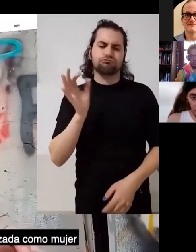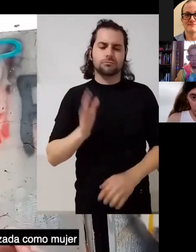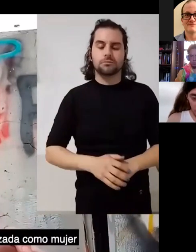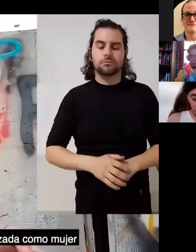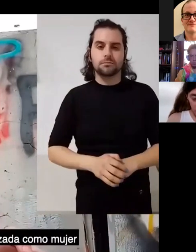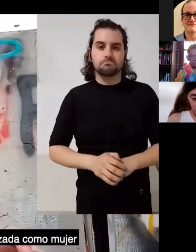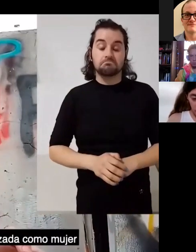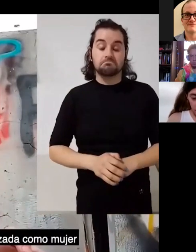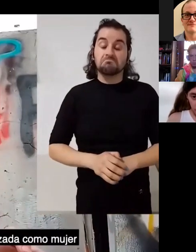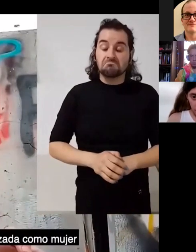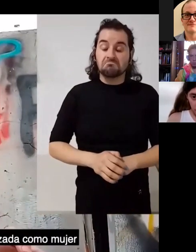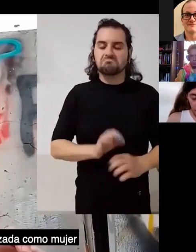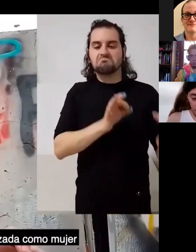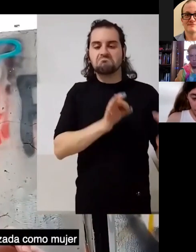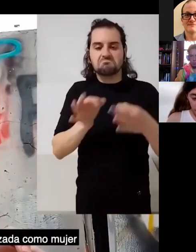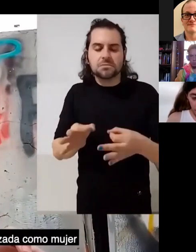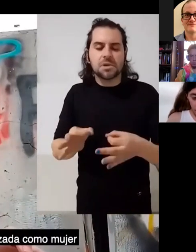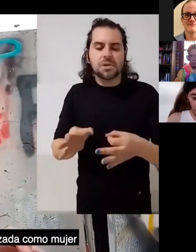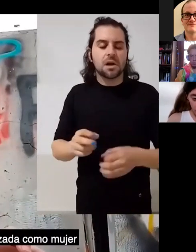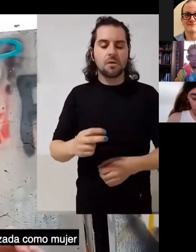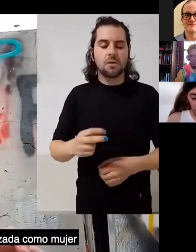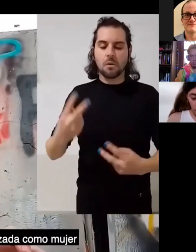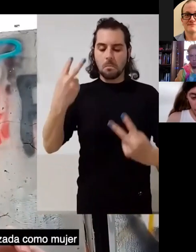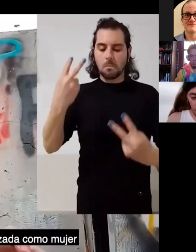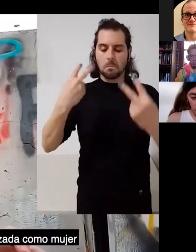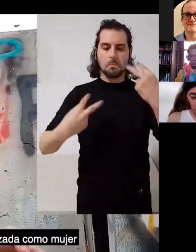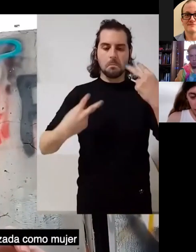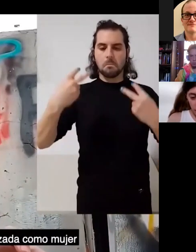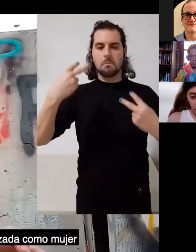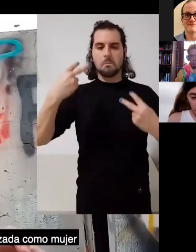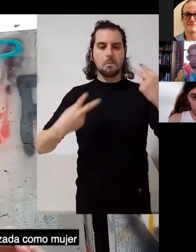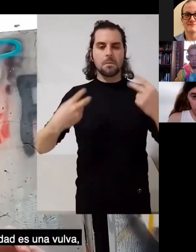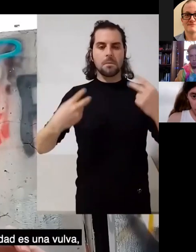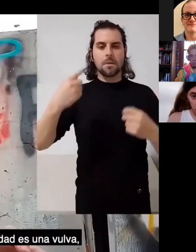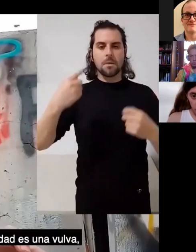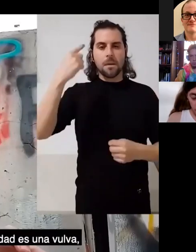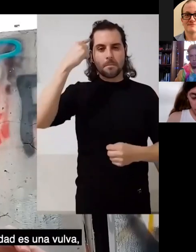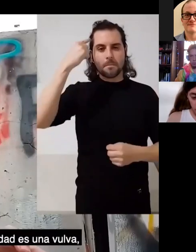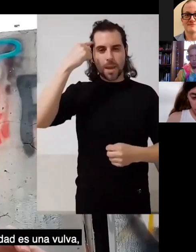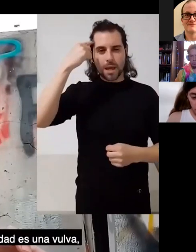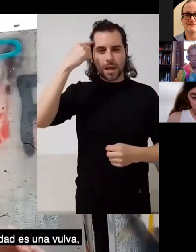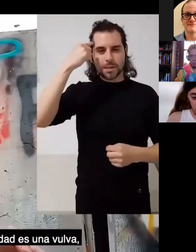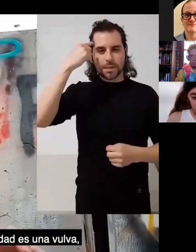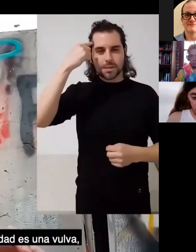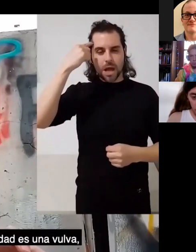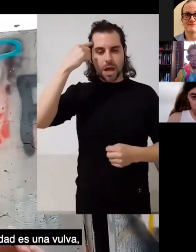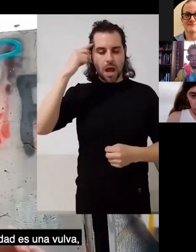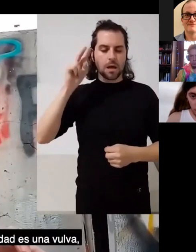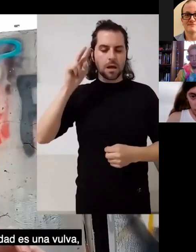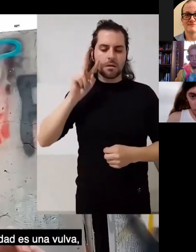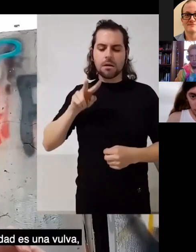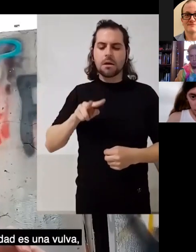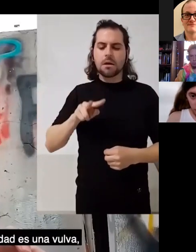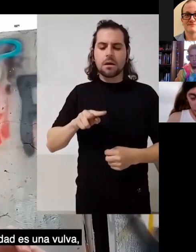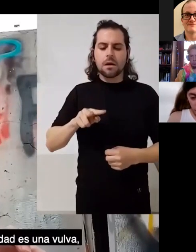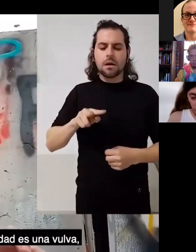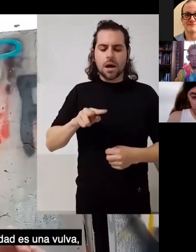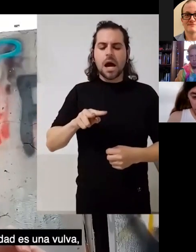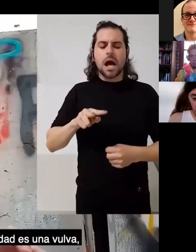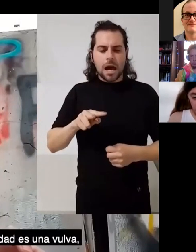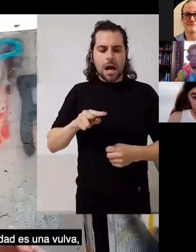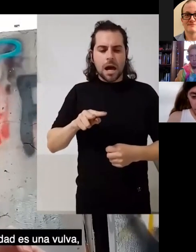trans health, that's already amazing. So I have been socialized as a